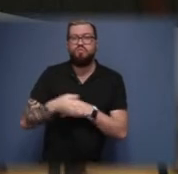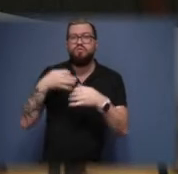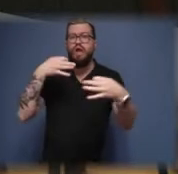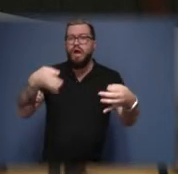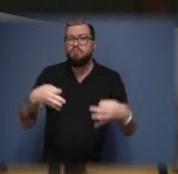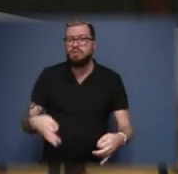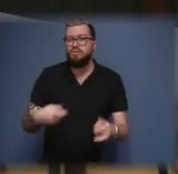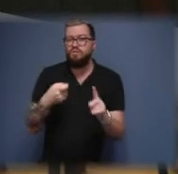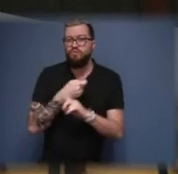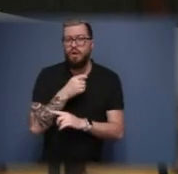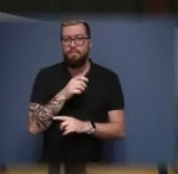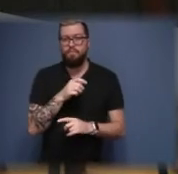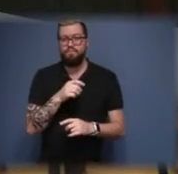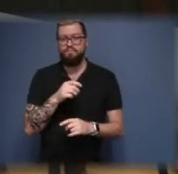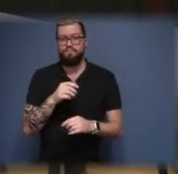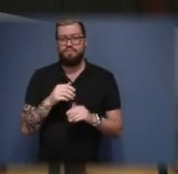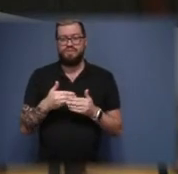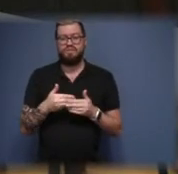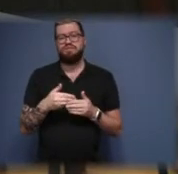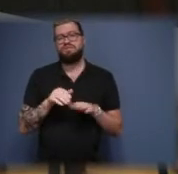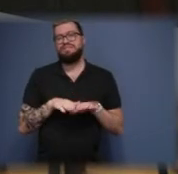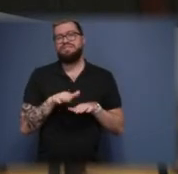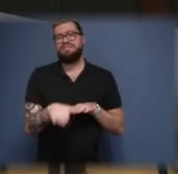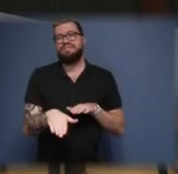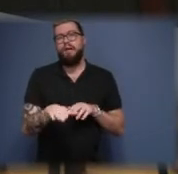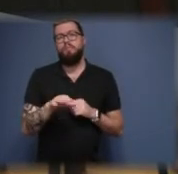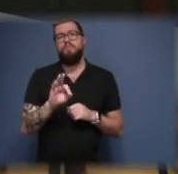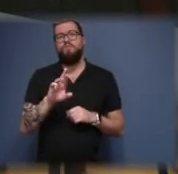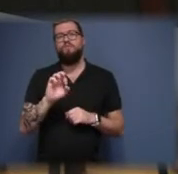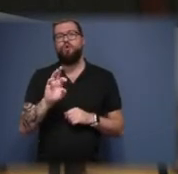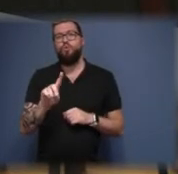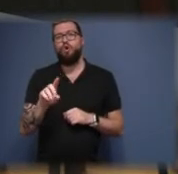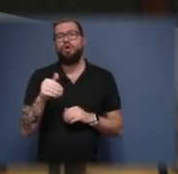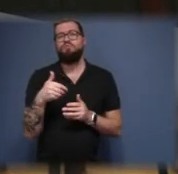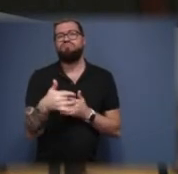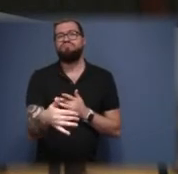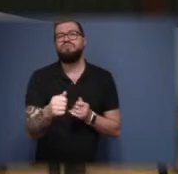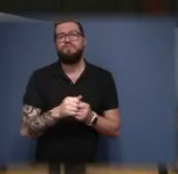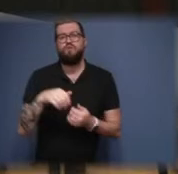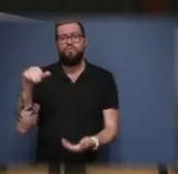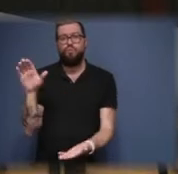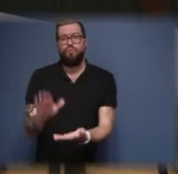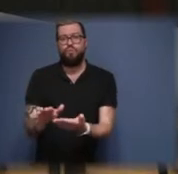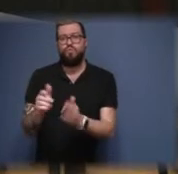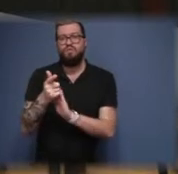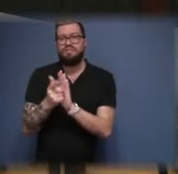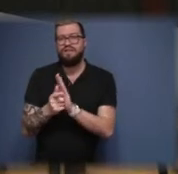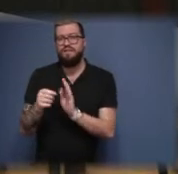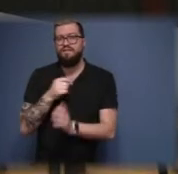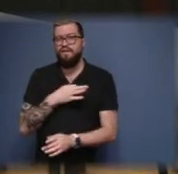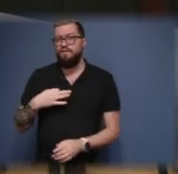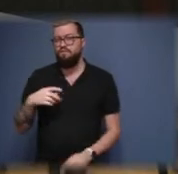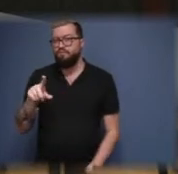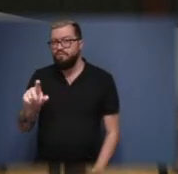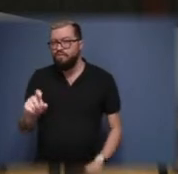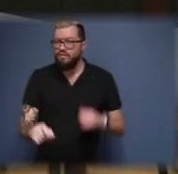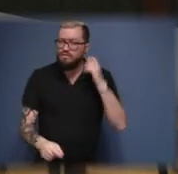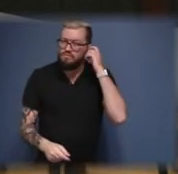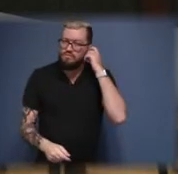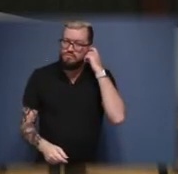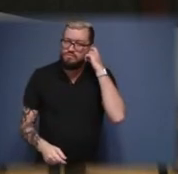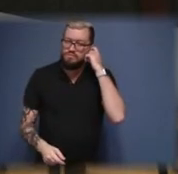explanation of our step forward by reducing the solicitor staff? So is